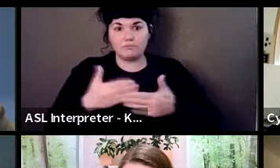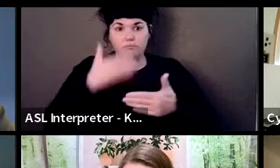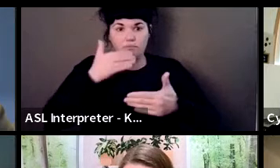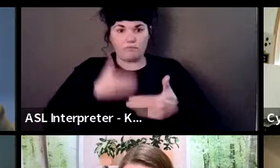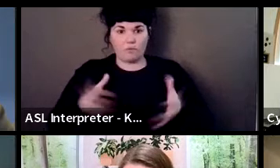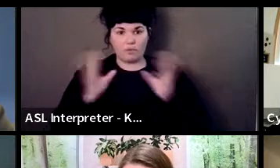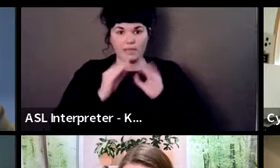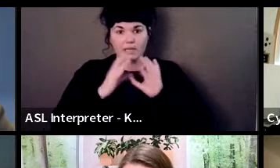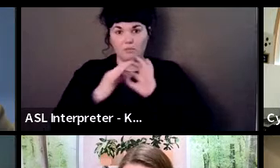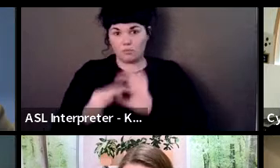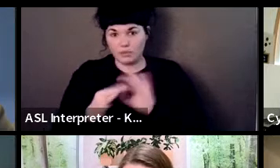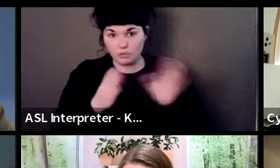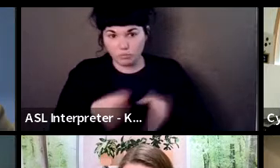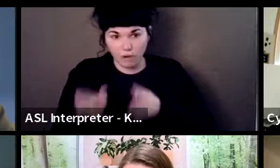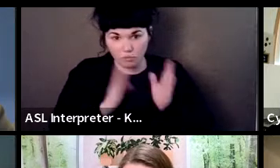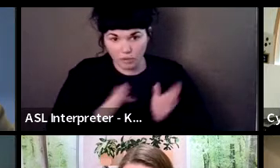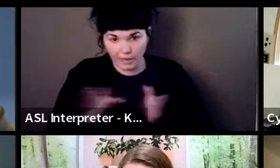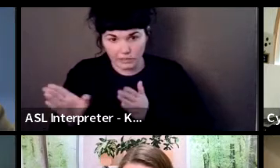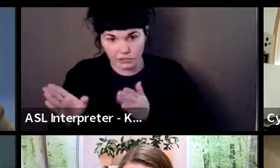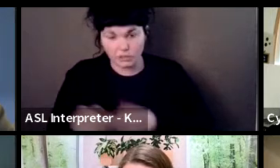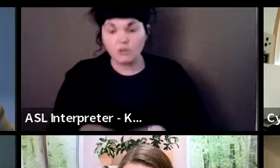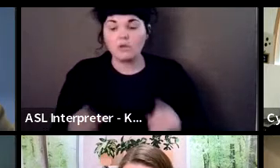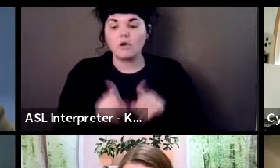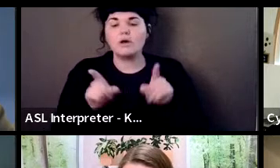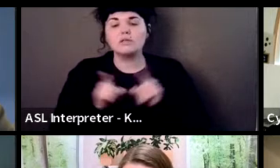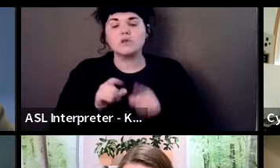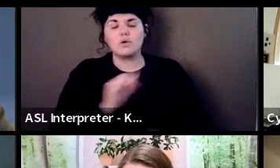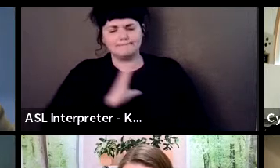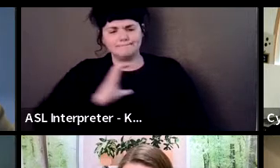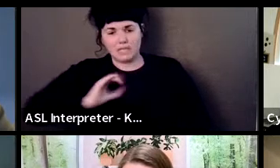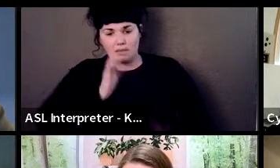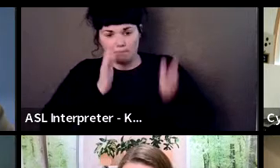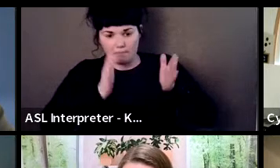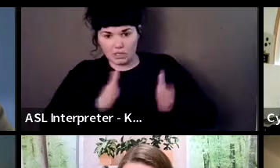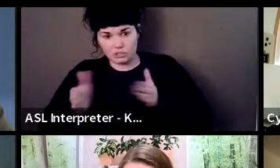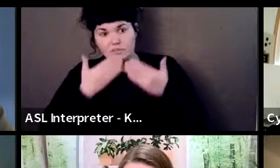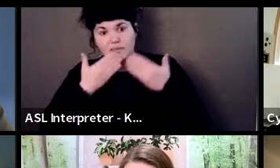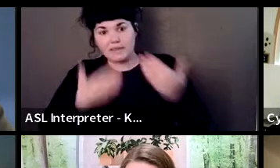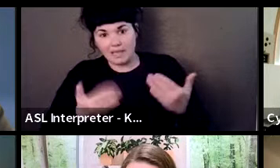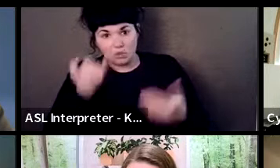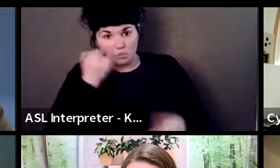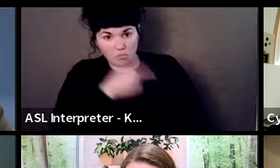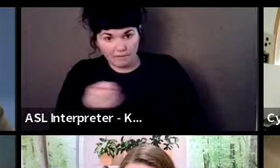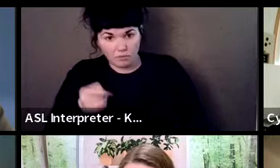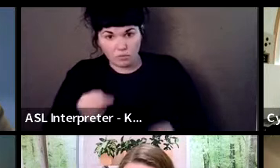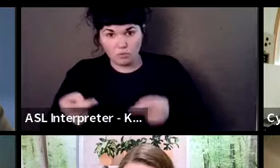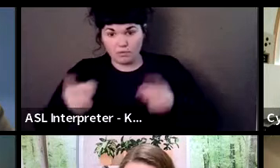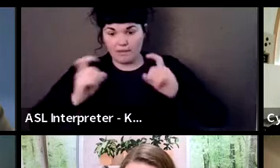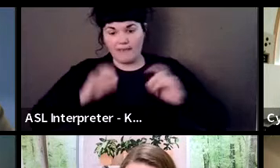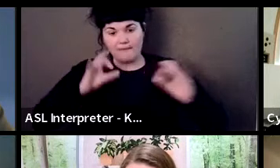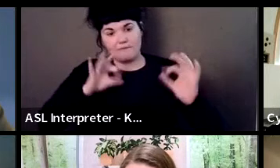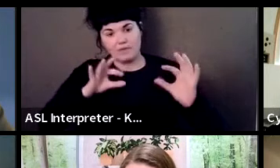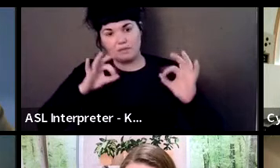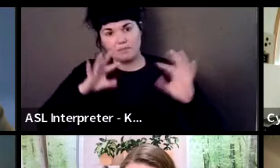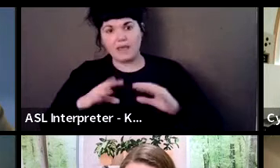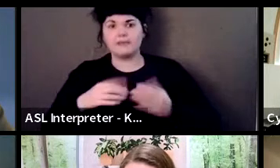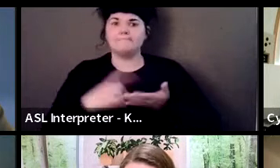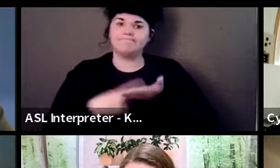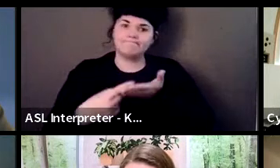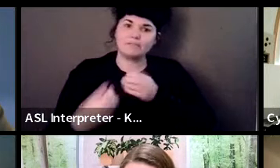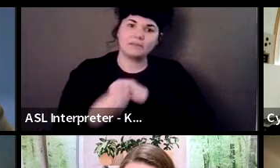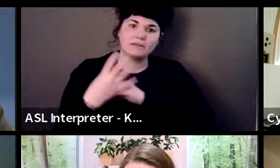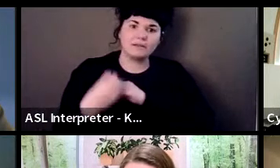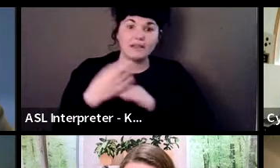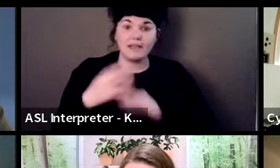of preparation. And also would like to thank the commissioners that provided feedback, consultation, and tips and wit and